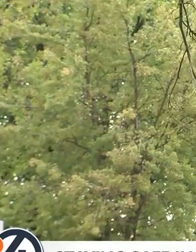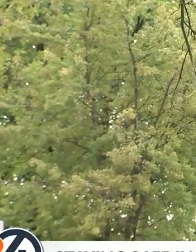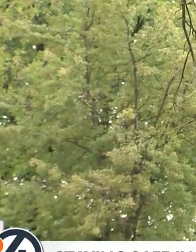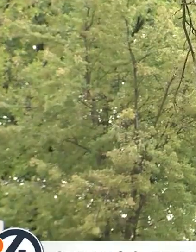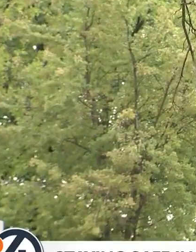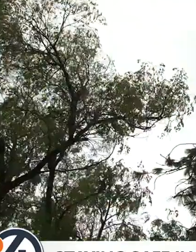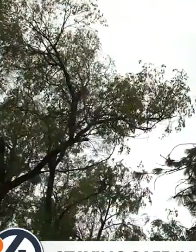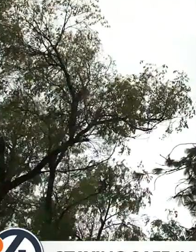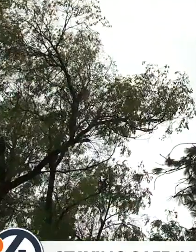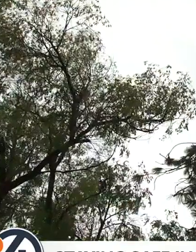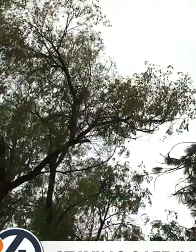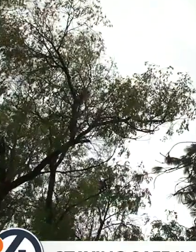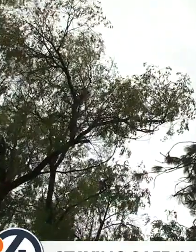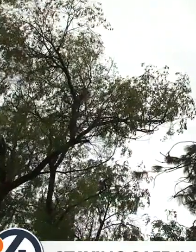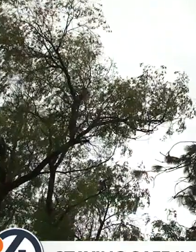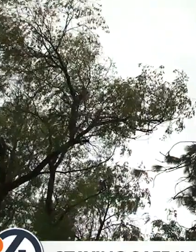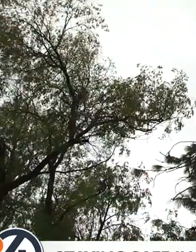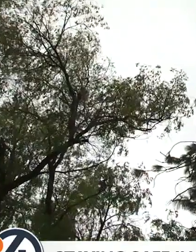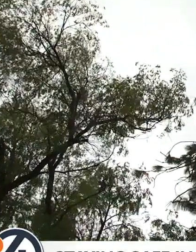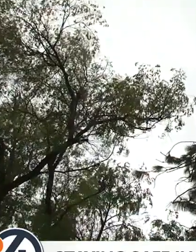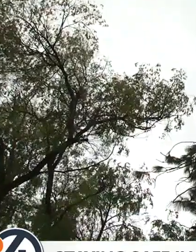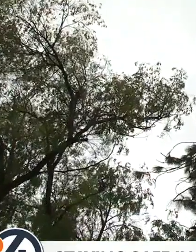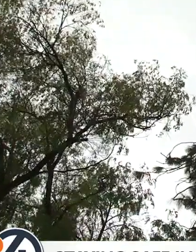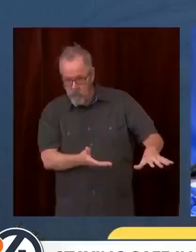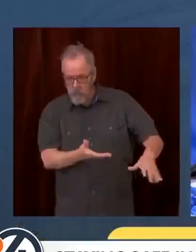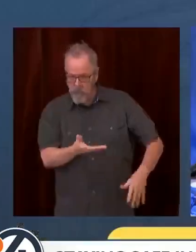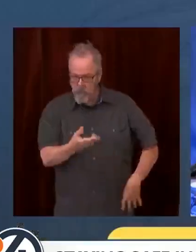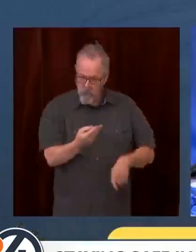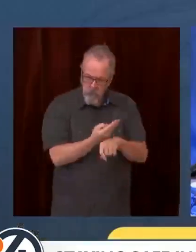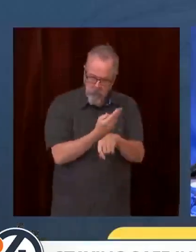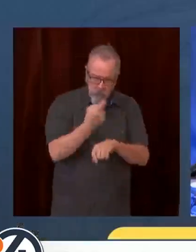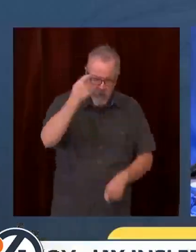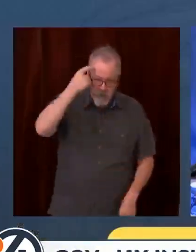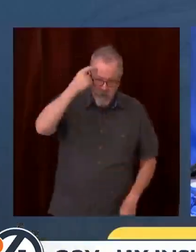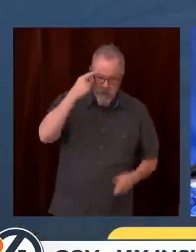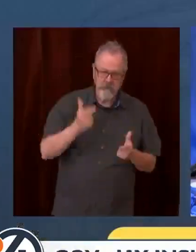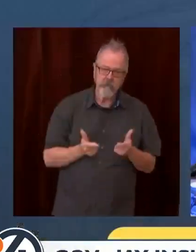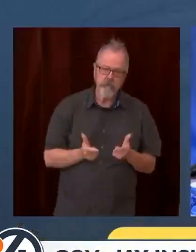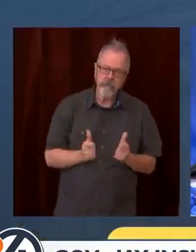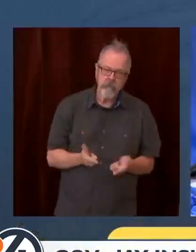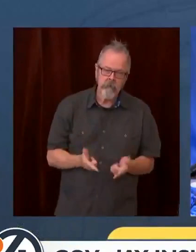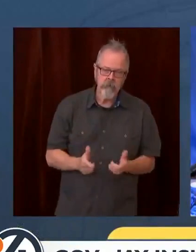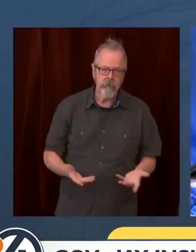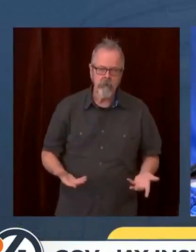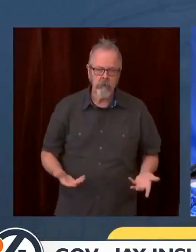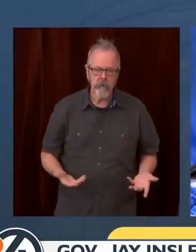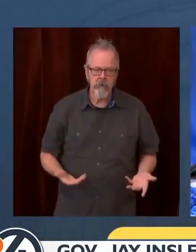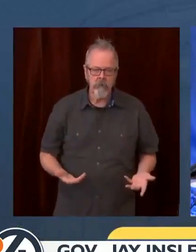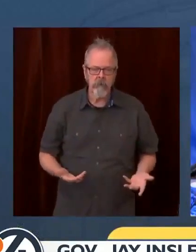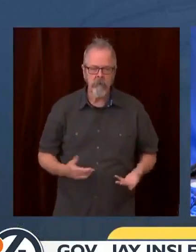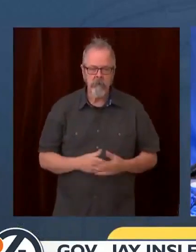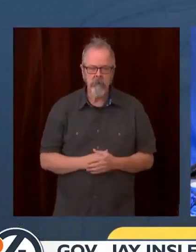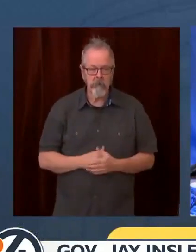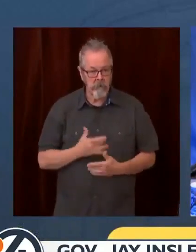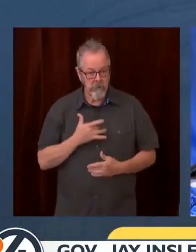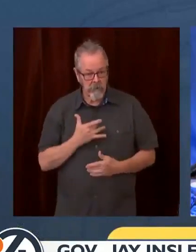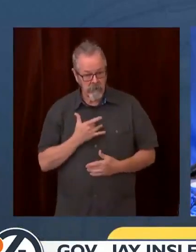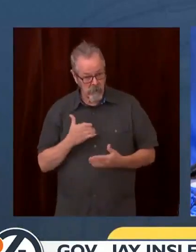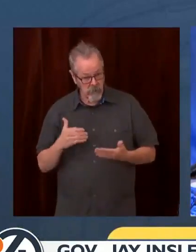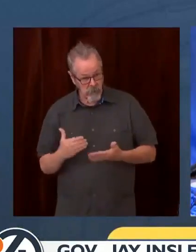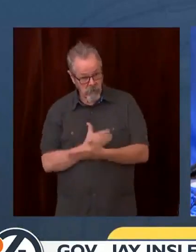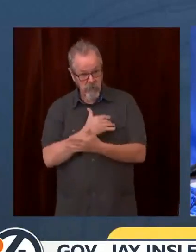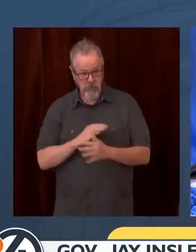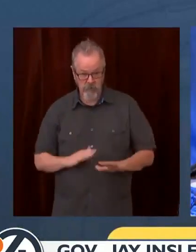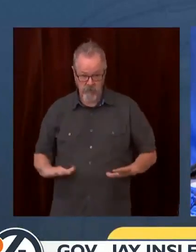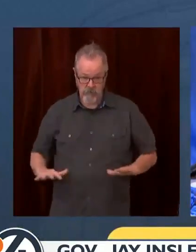are cooling and we are seeing less of the sun. And that is we're going inside. We're going into our dinners, our